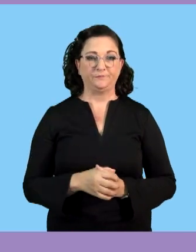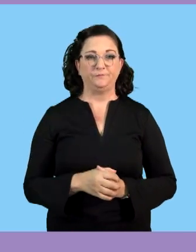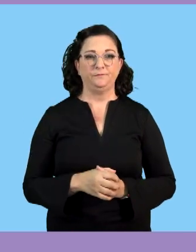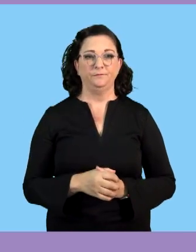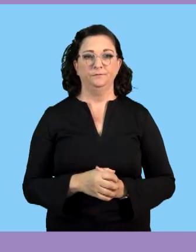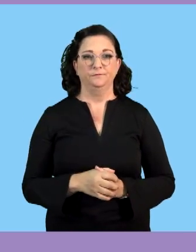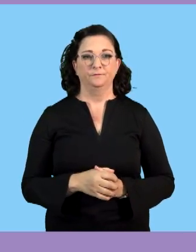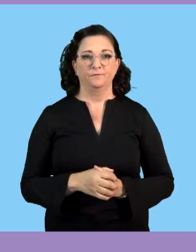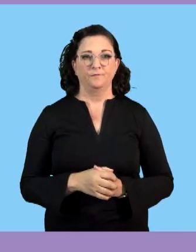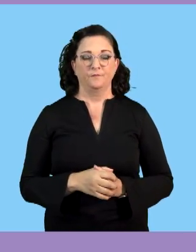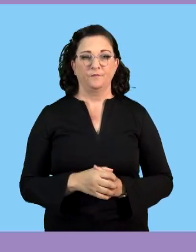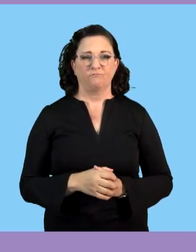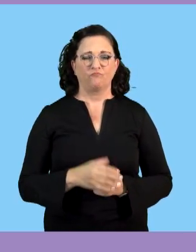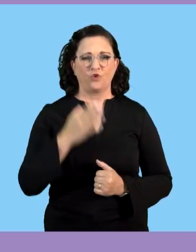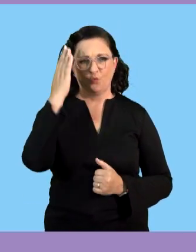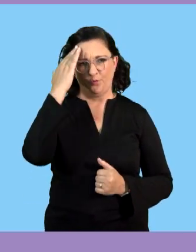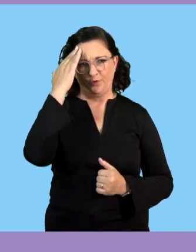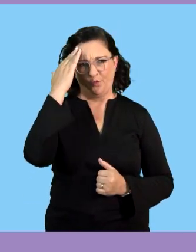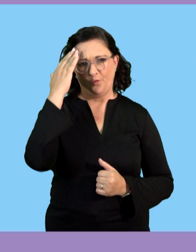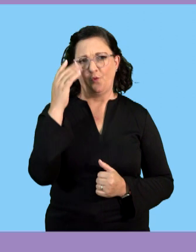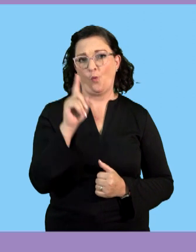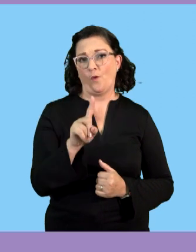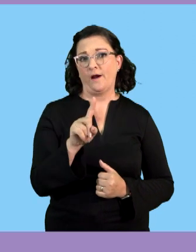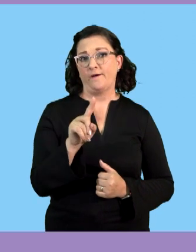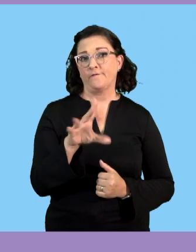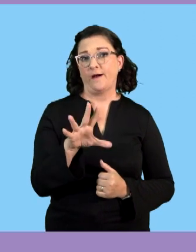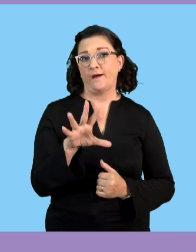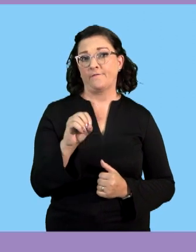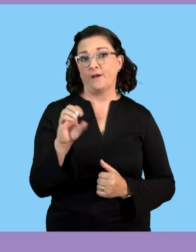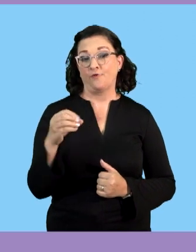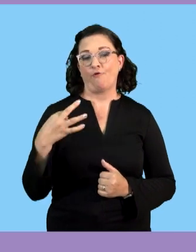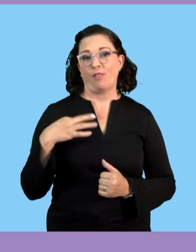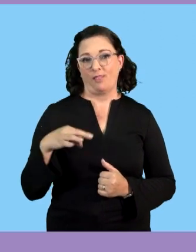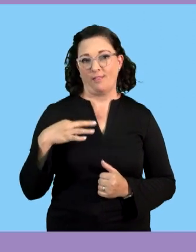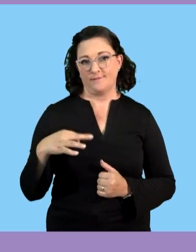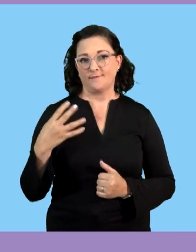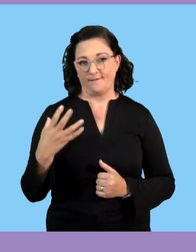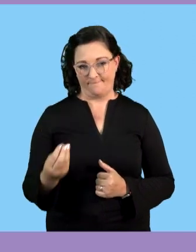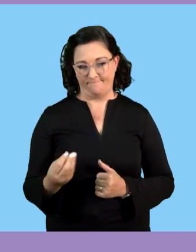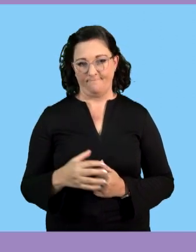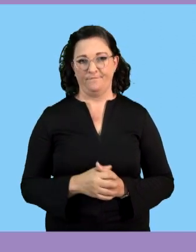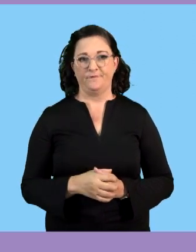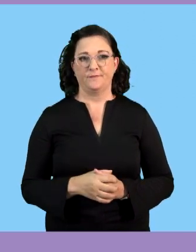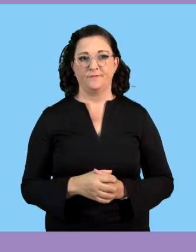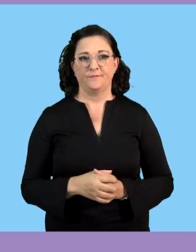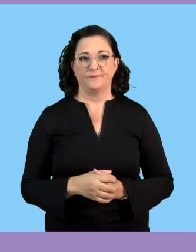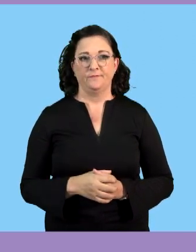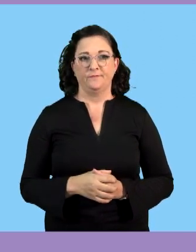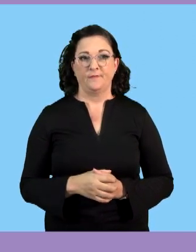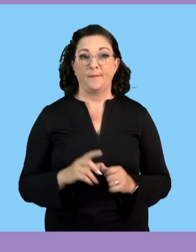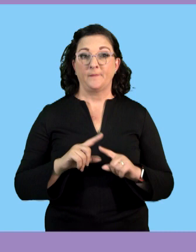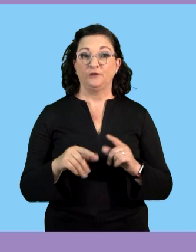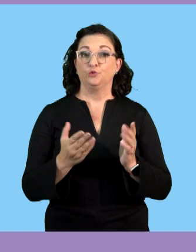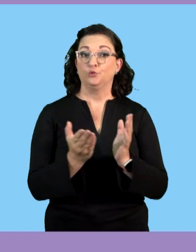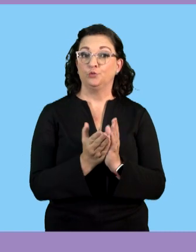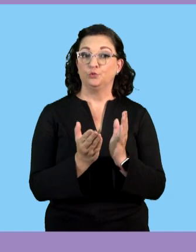1,500. And we know we have 1,500 girls. Now we then